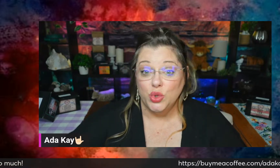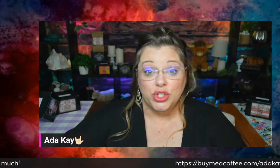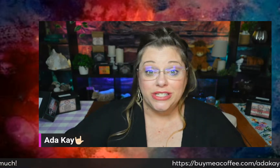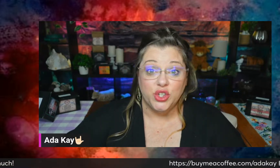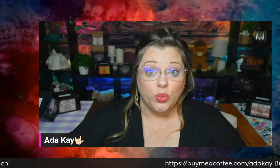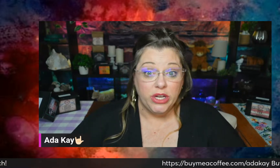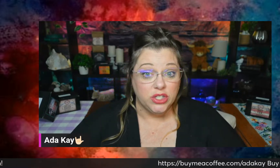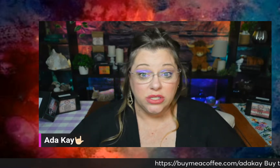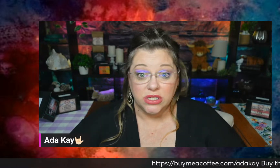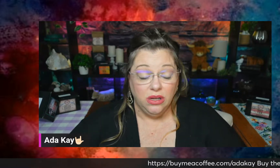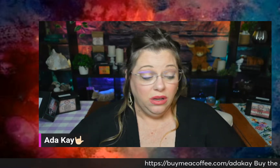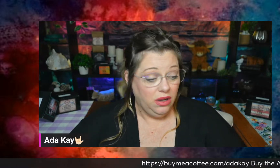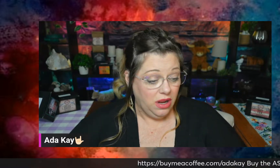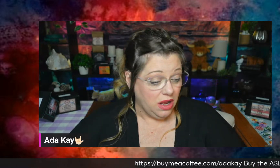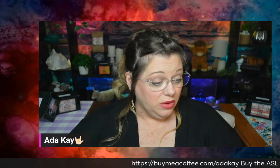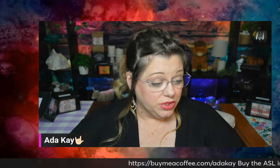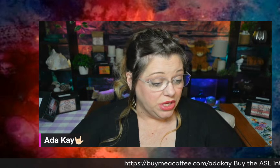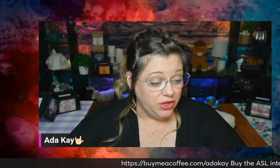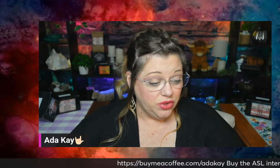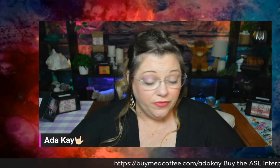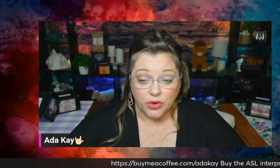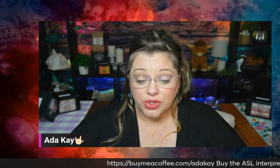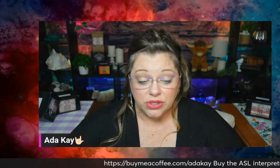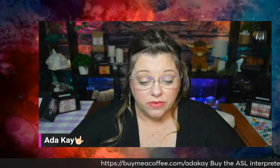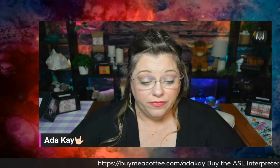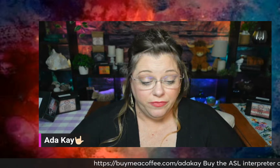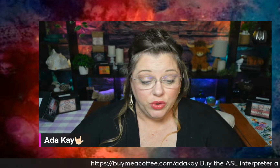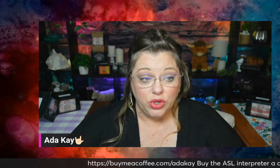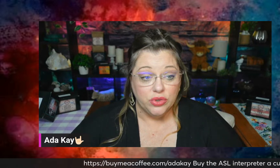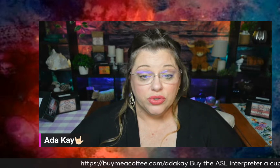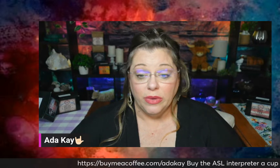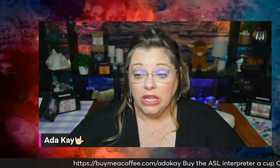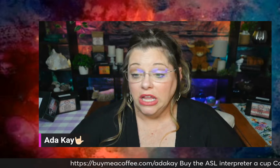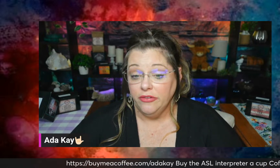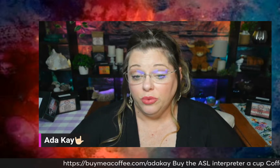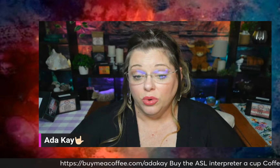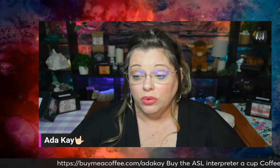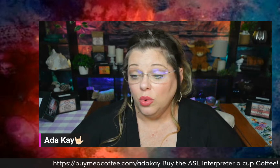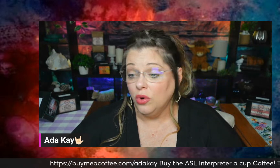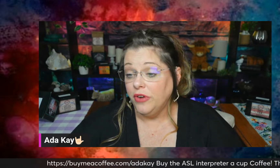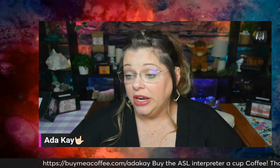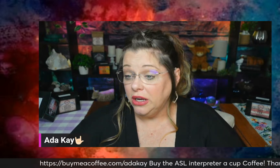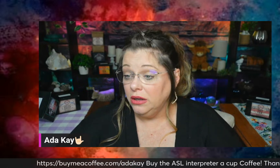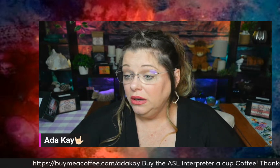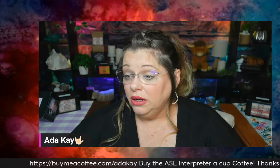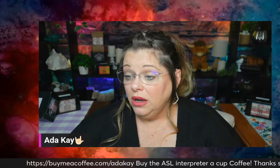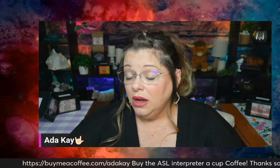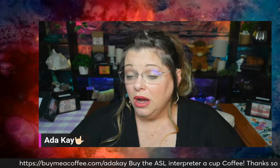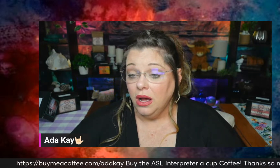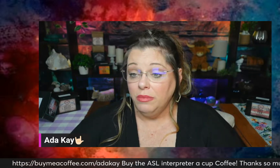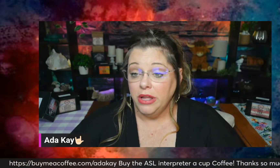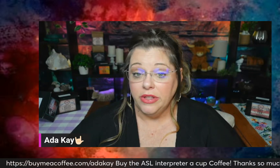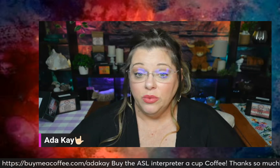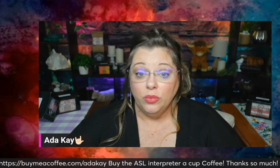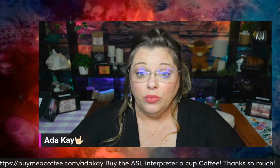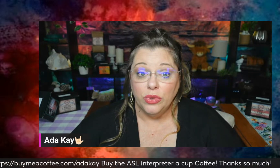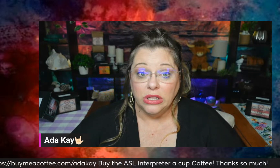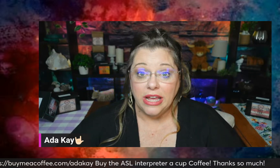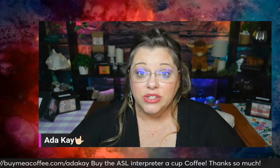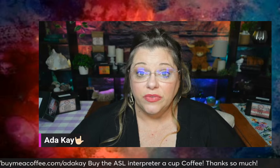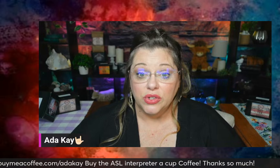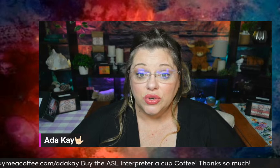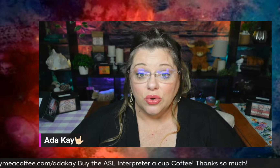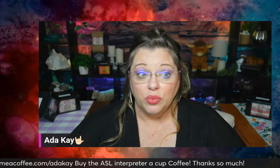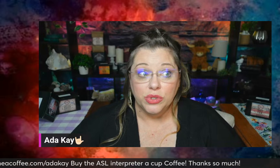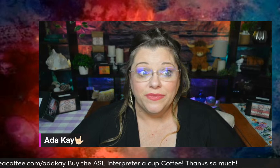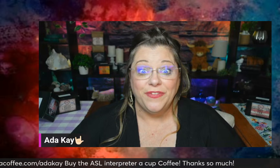not so good situations. I will tell you the first few years of my life were horrifying. And then the